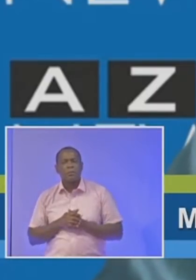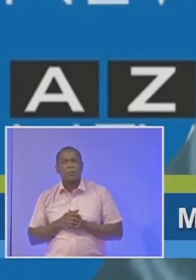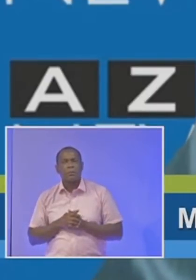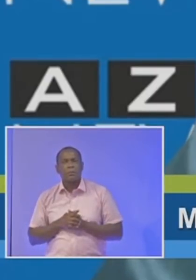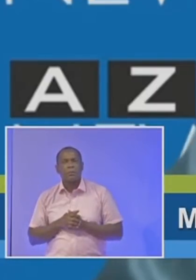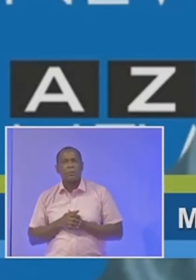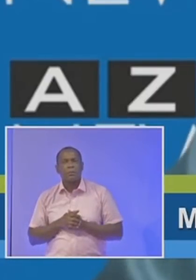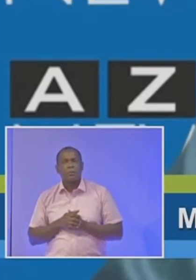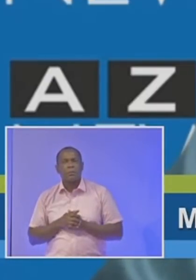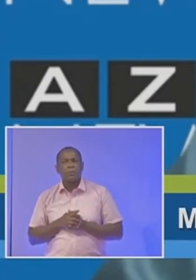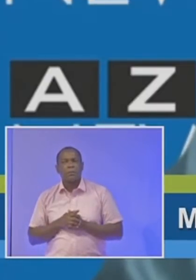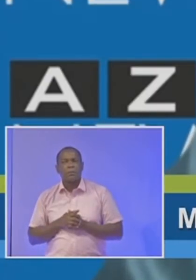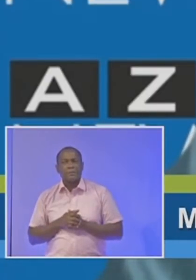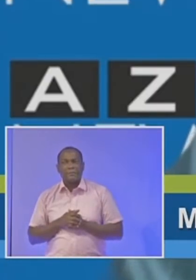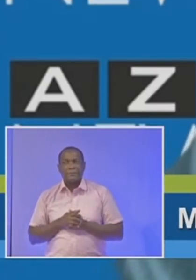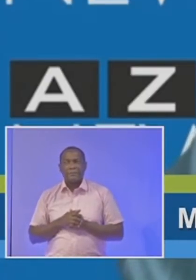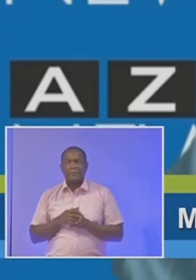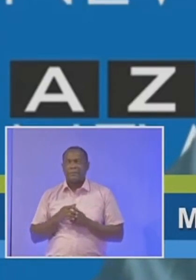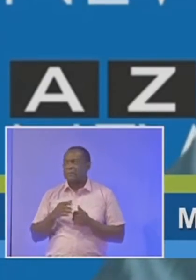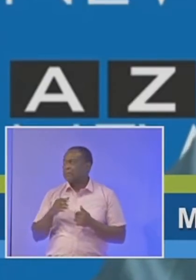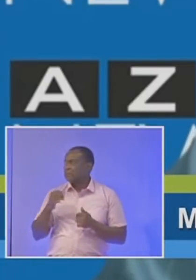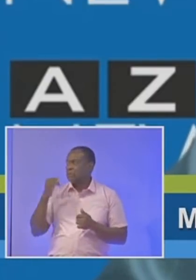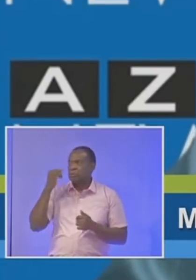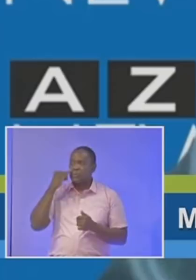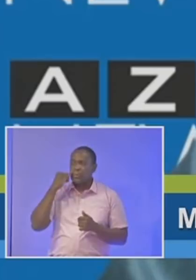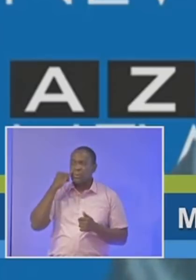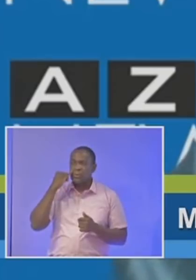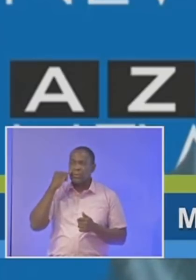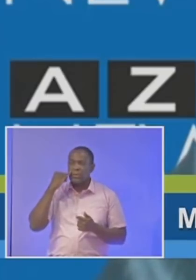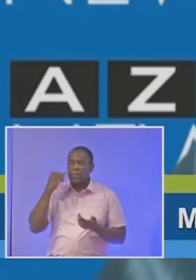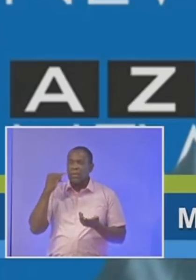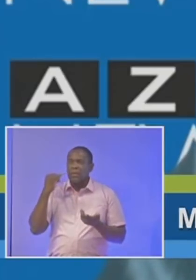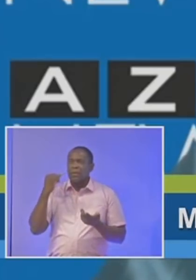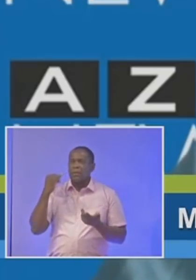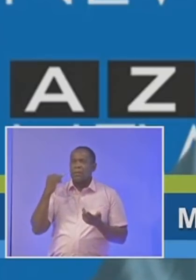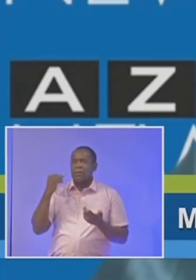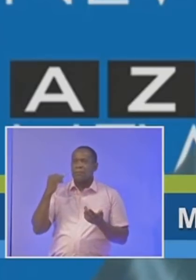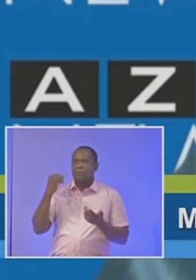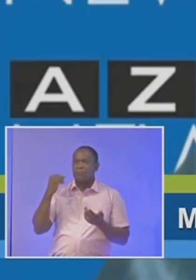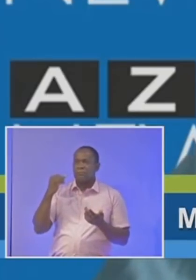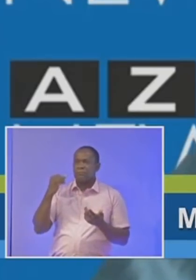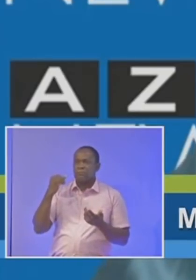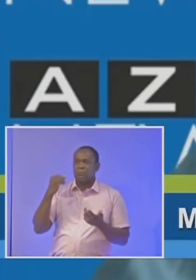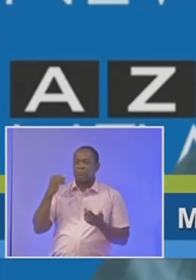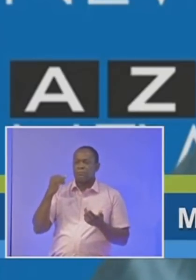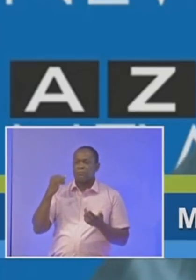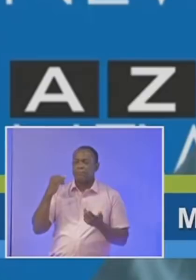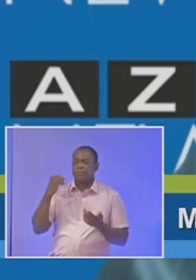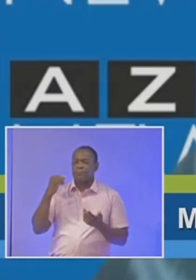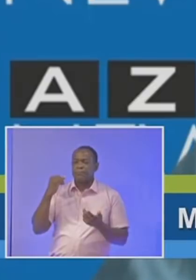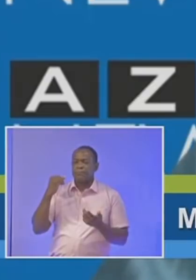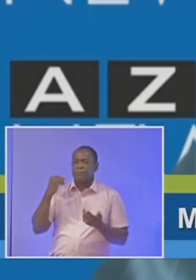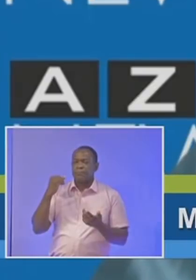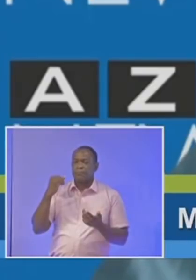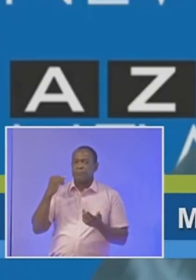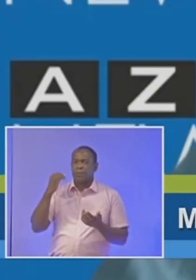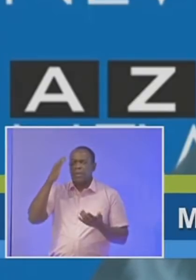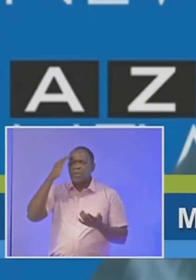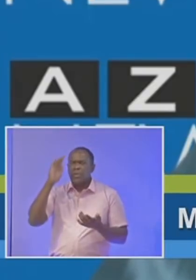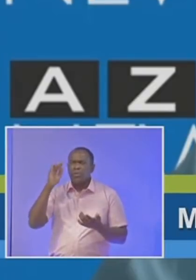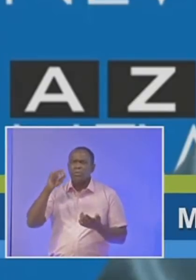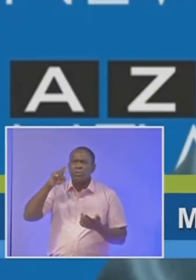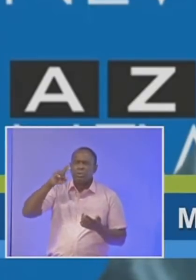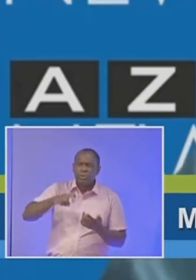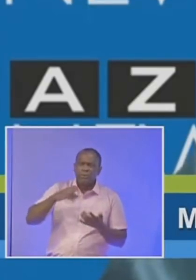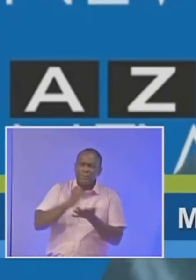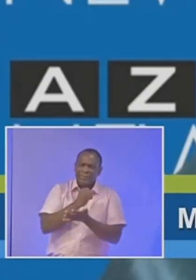has expired. So I don't know if the policy is that such people should still take a first dose of the